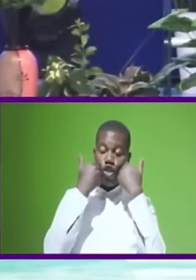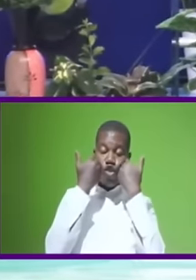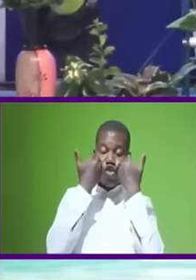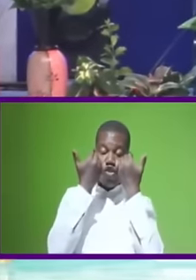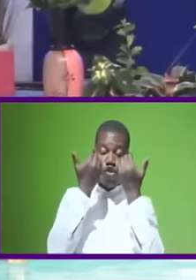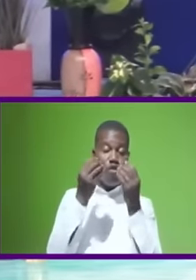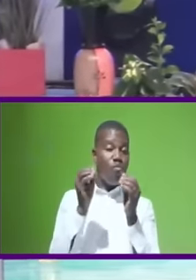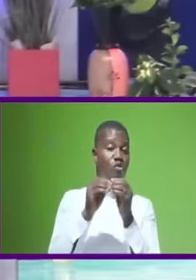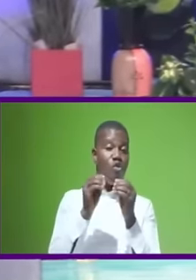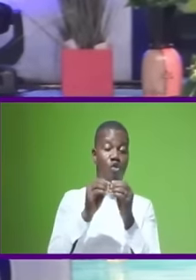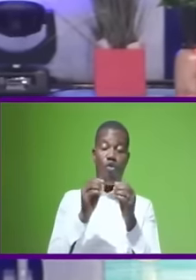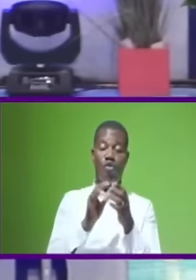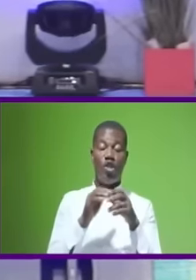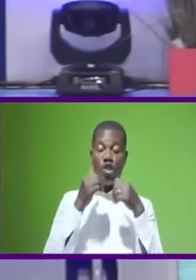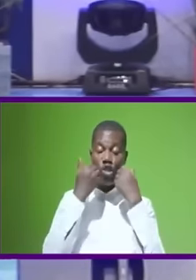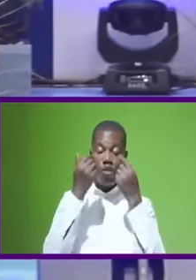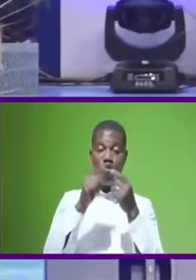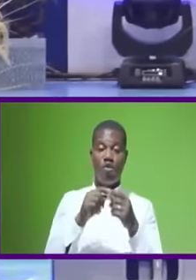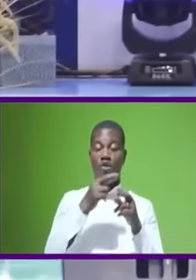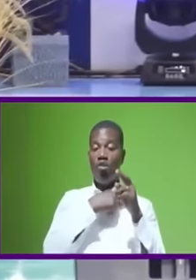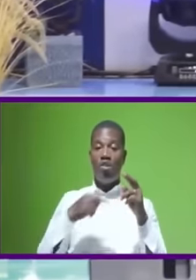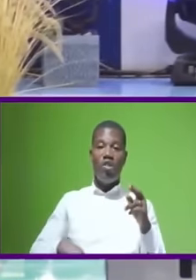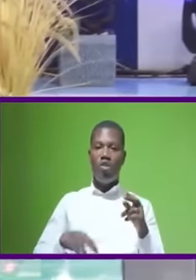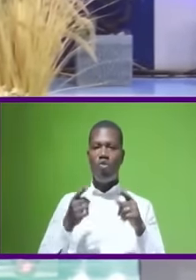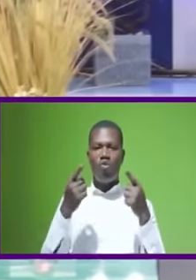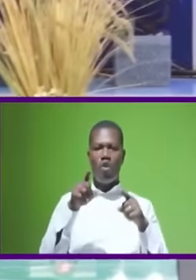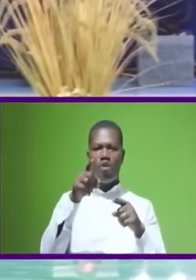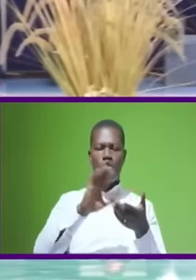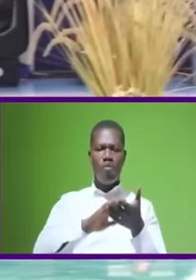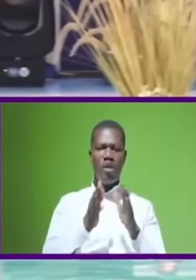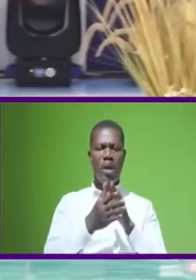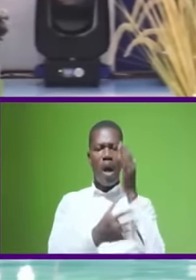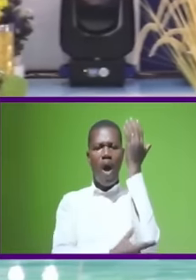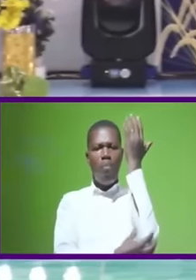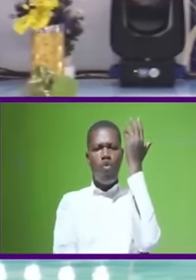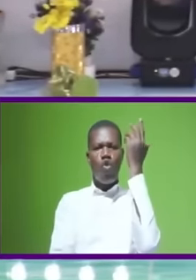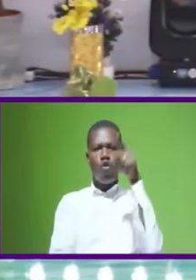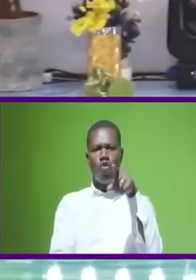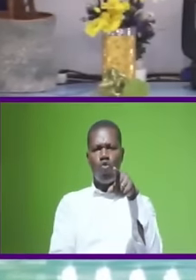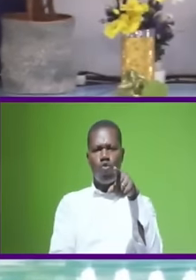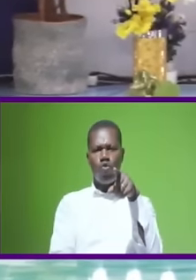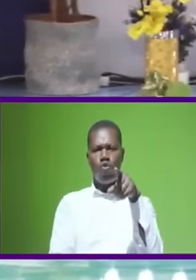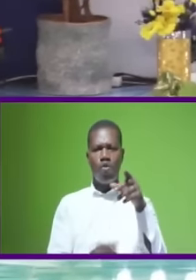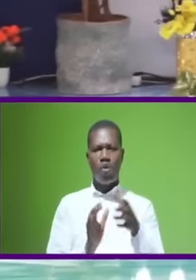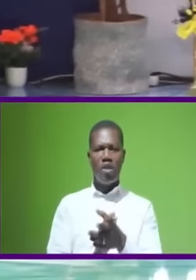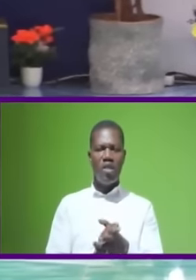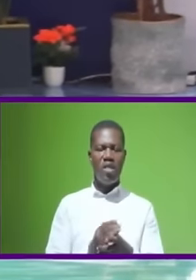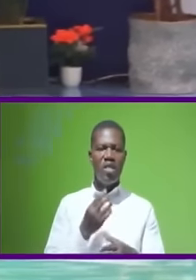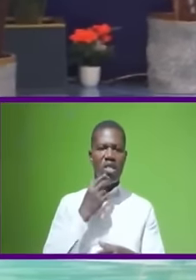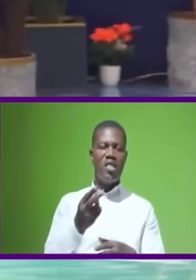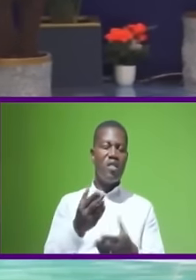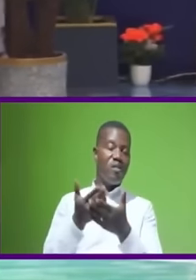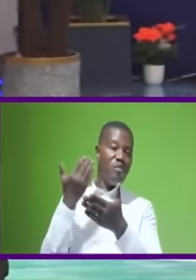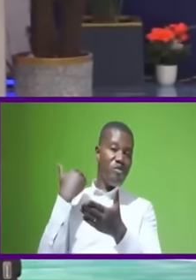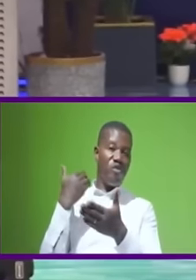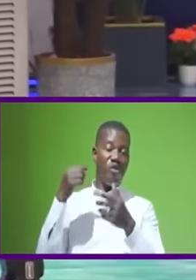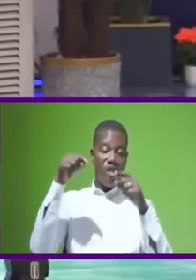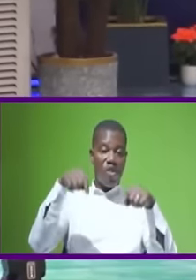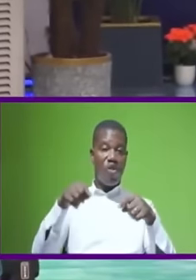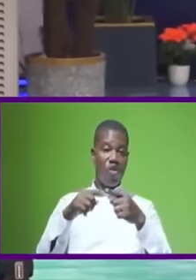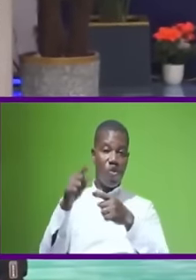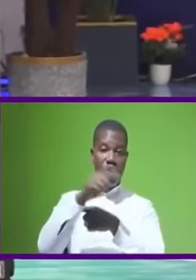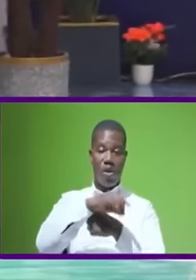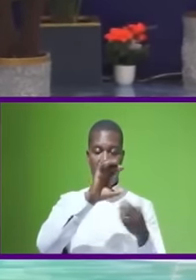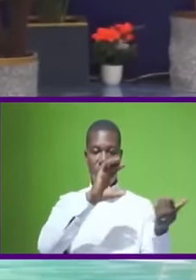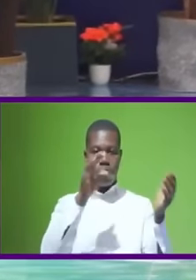This is a disgraceful act for a Philadelphian. When were you poor or rich? shall we before and shall we after?